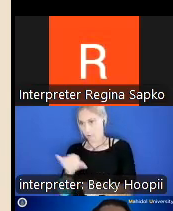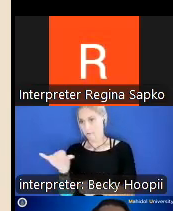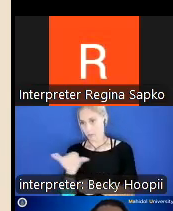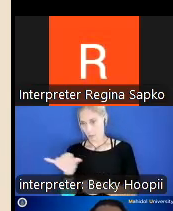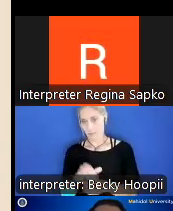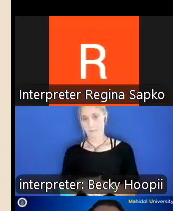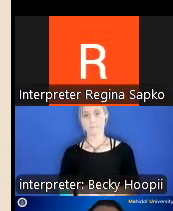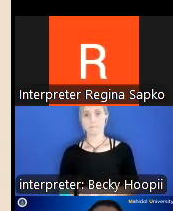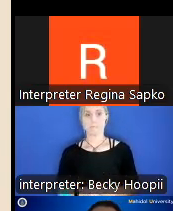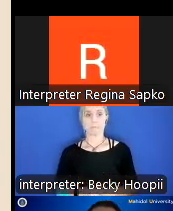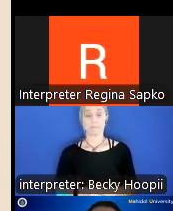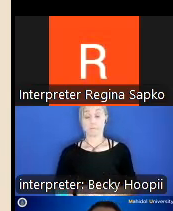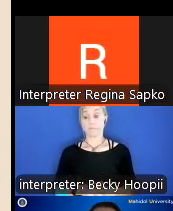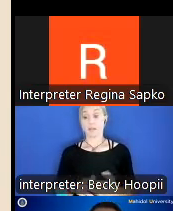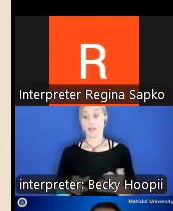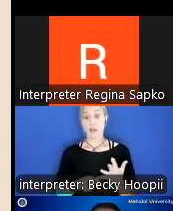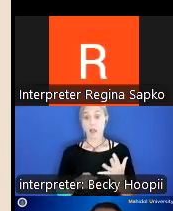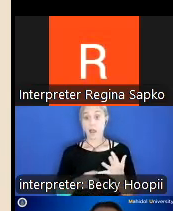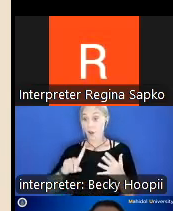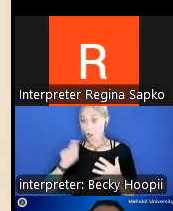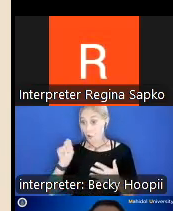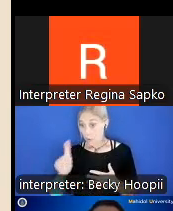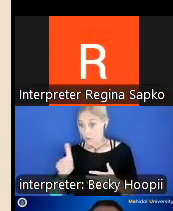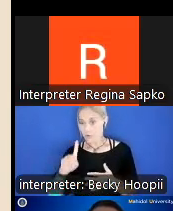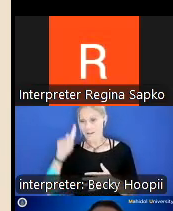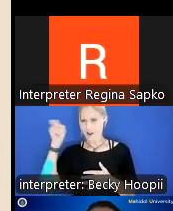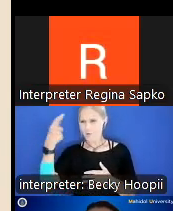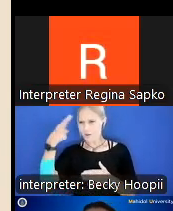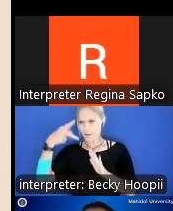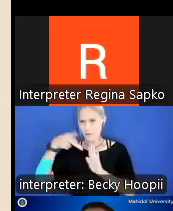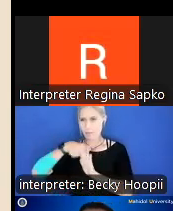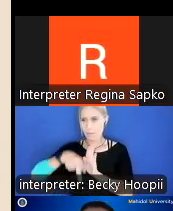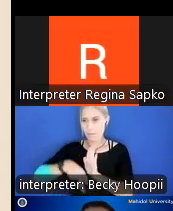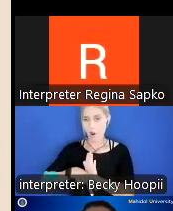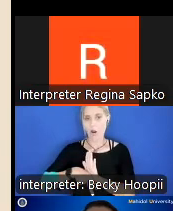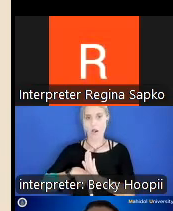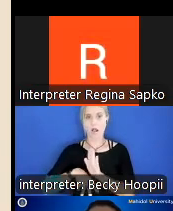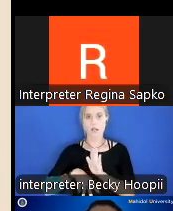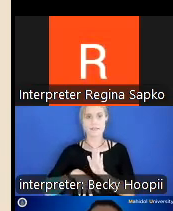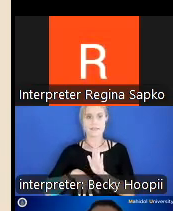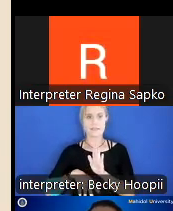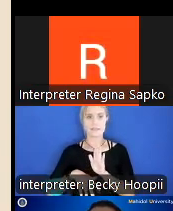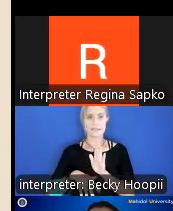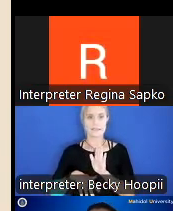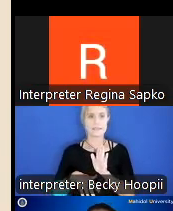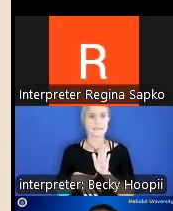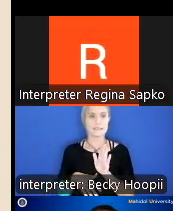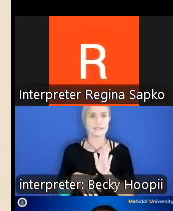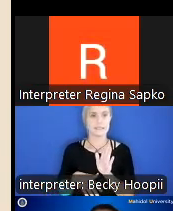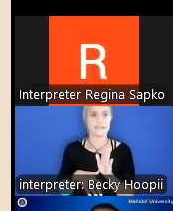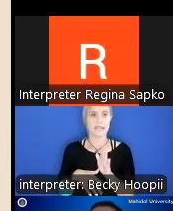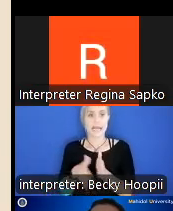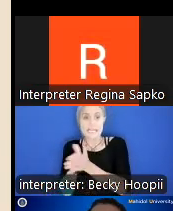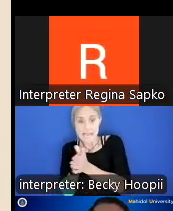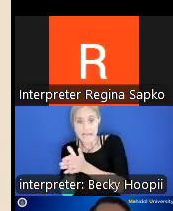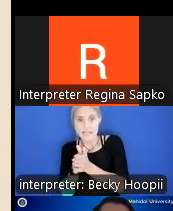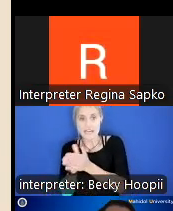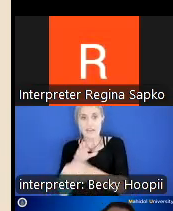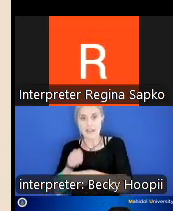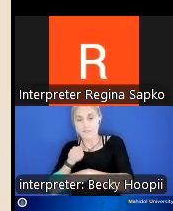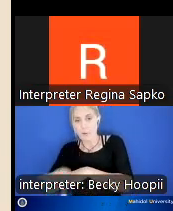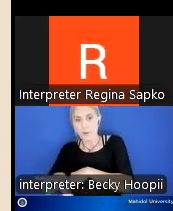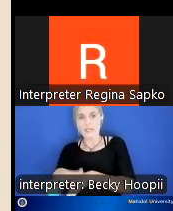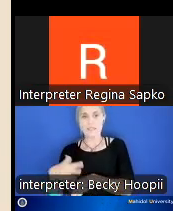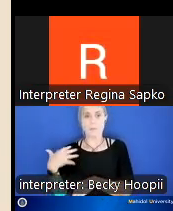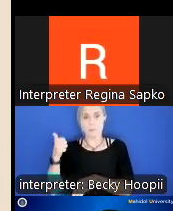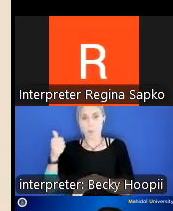Another question is about how do government policy and intensive influence employer training and hiring practice